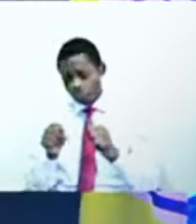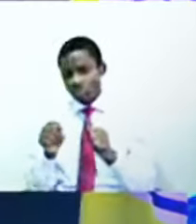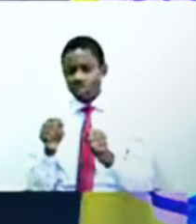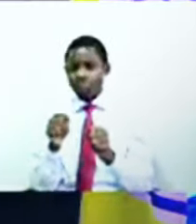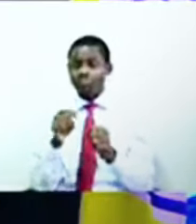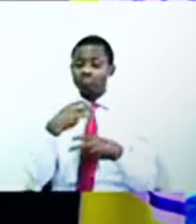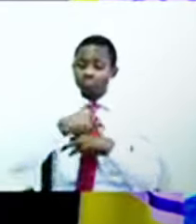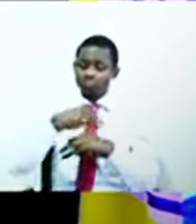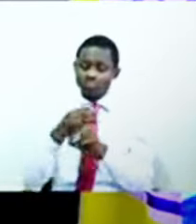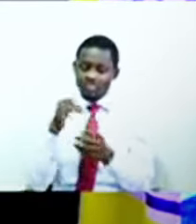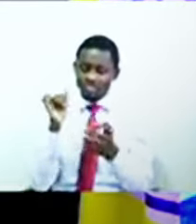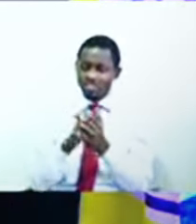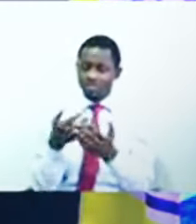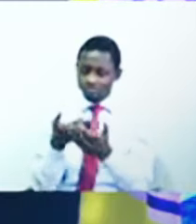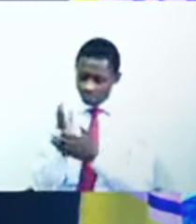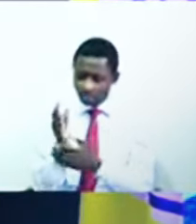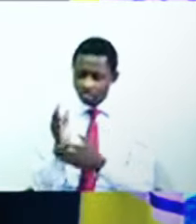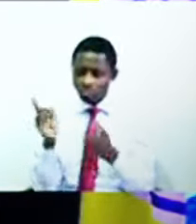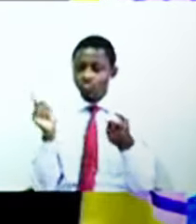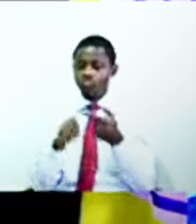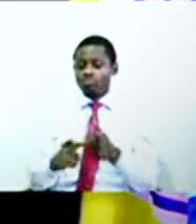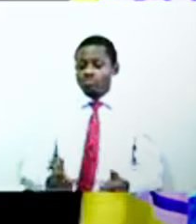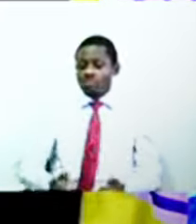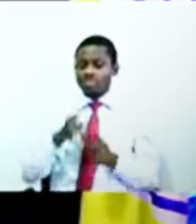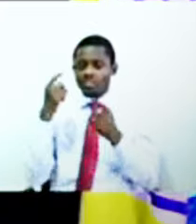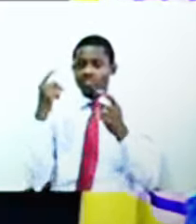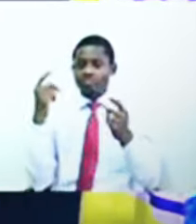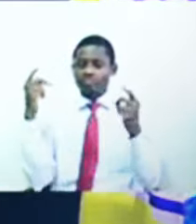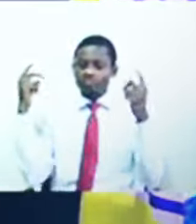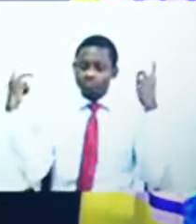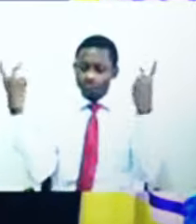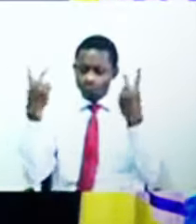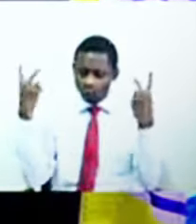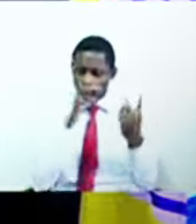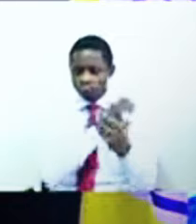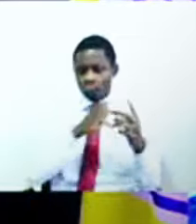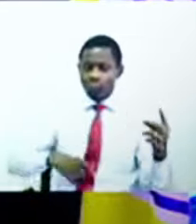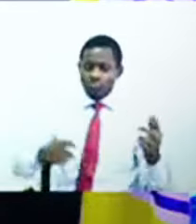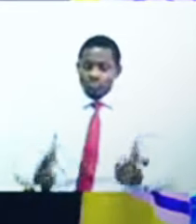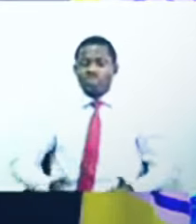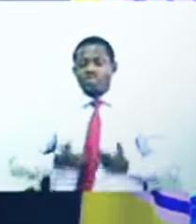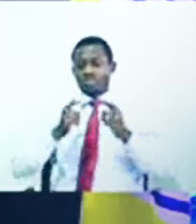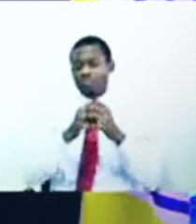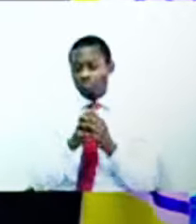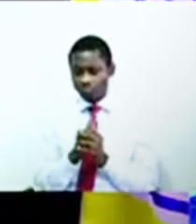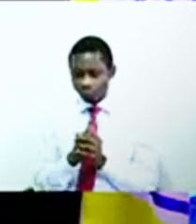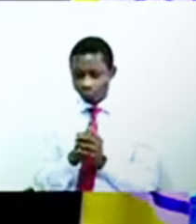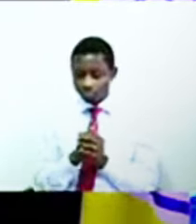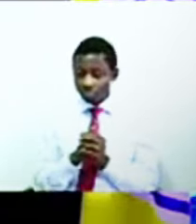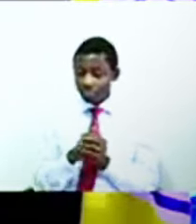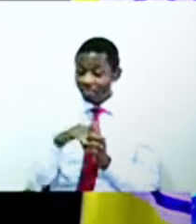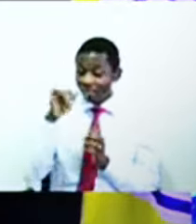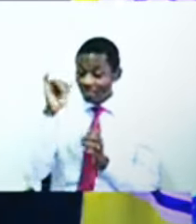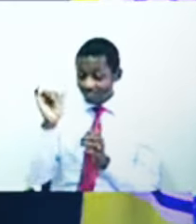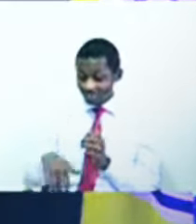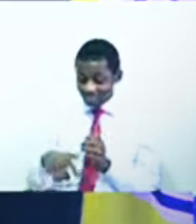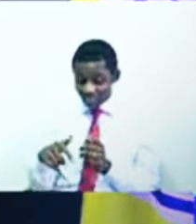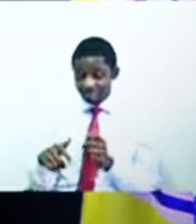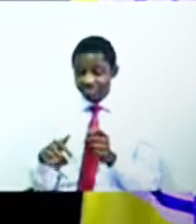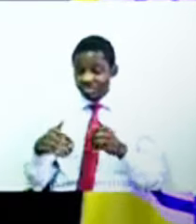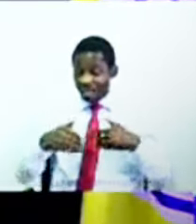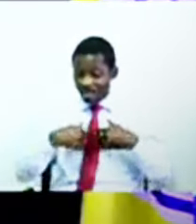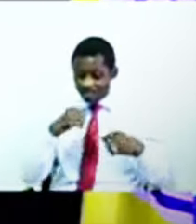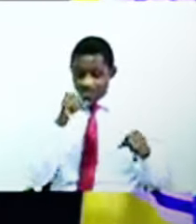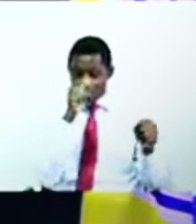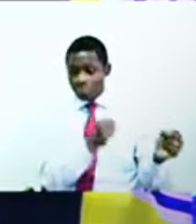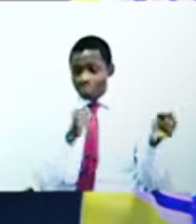in Christ, which has power over sin. The Holy Ghost is not just for raising